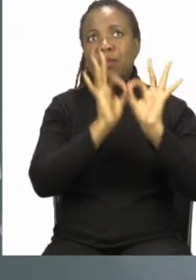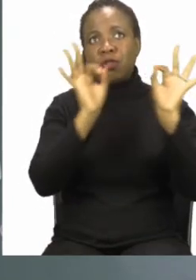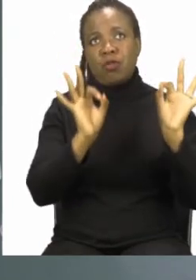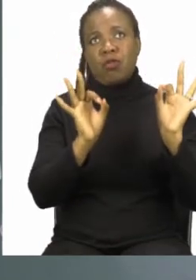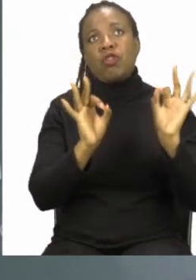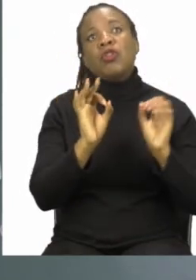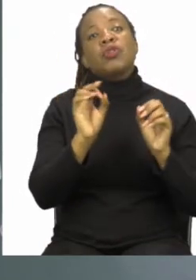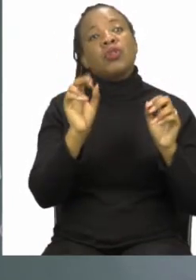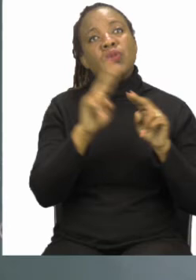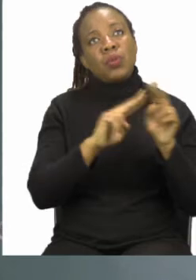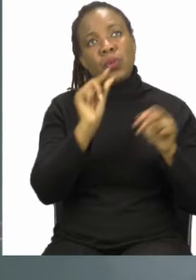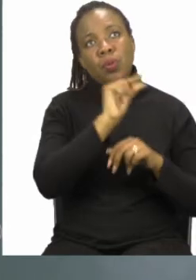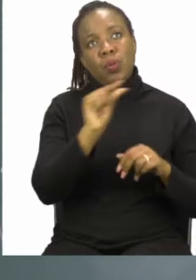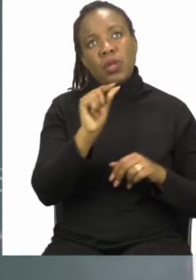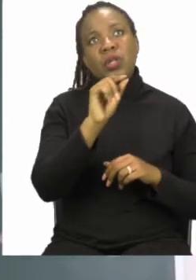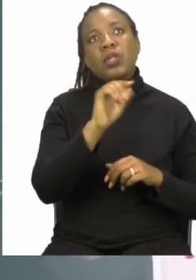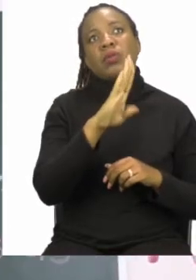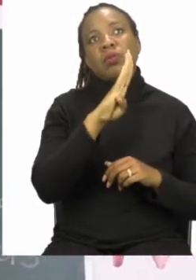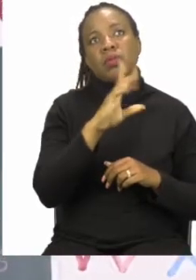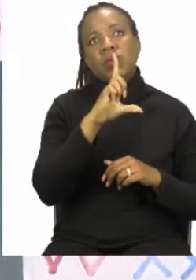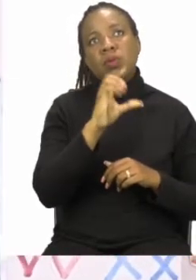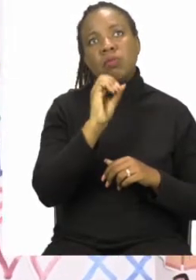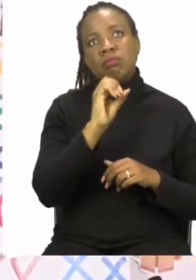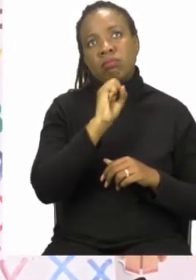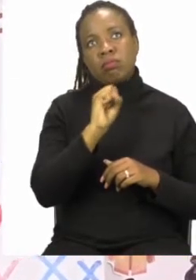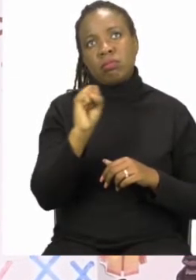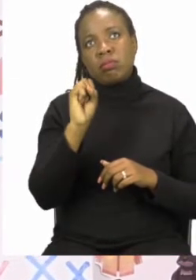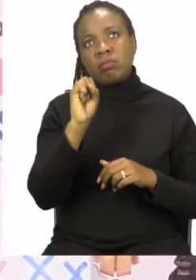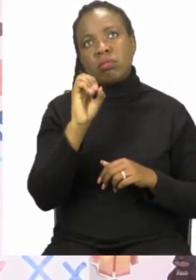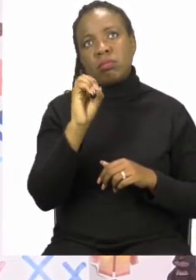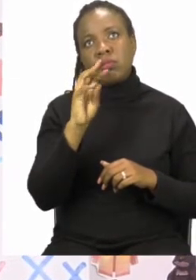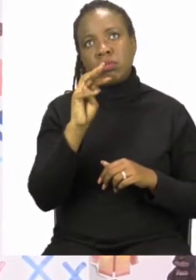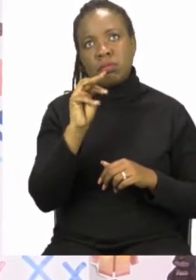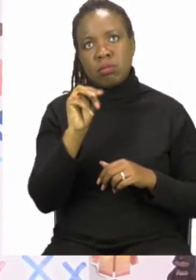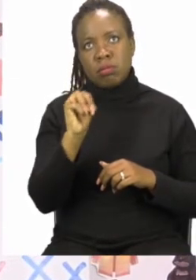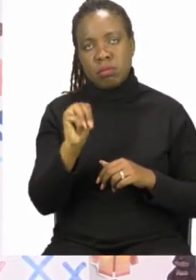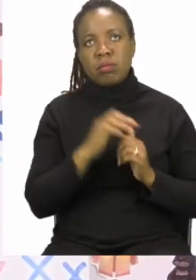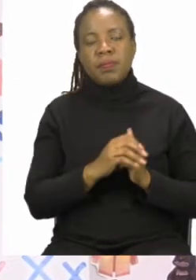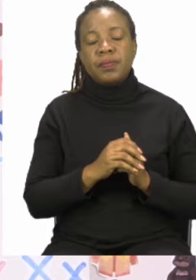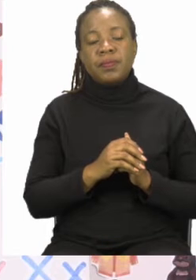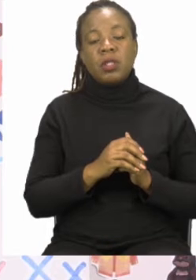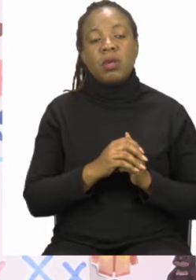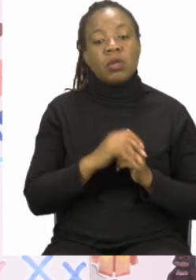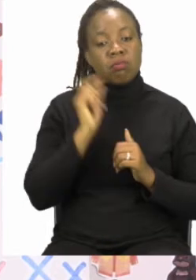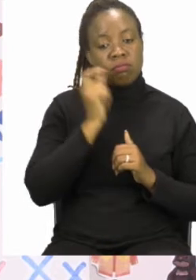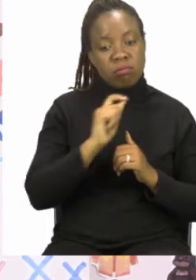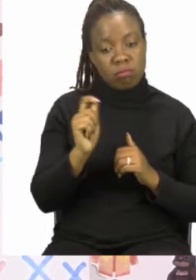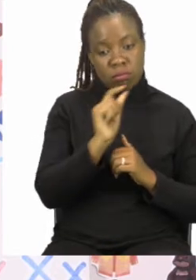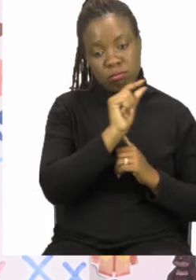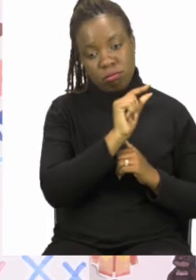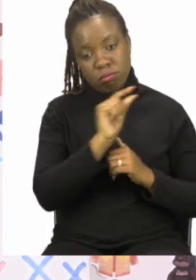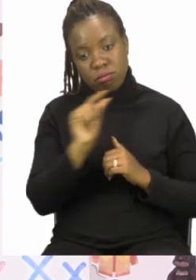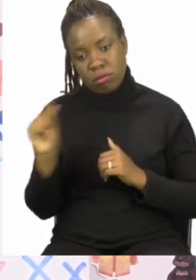forget, when you're going to be doing your sentences, you need to start with a capital letter